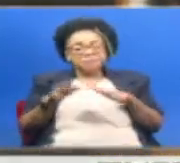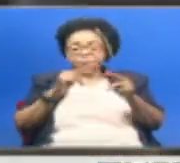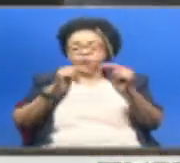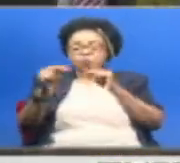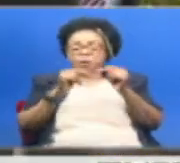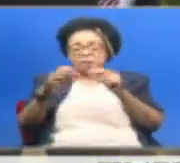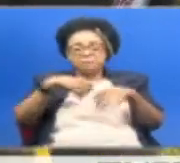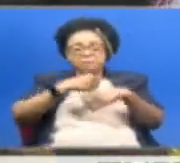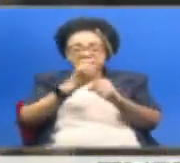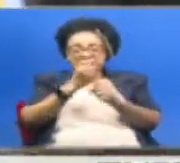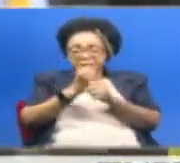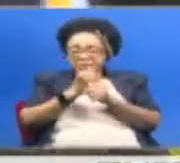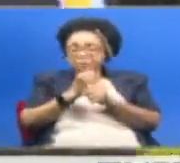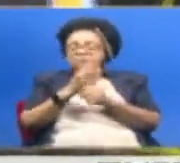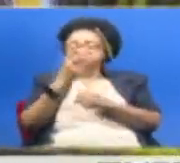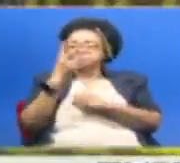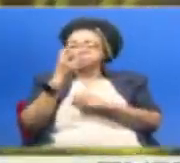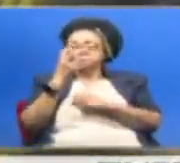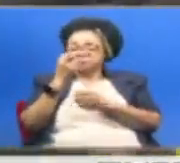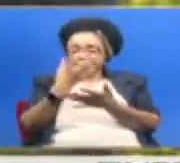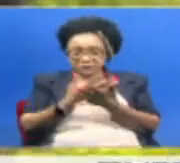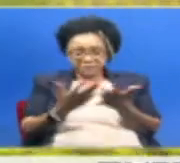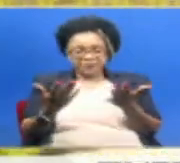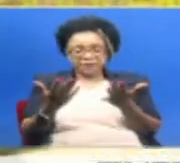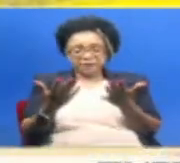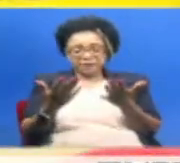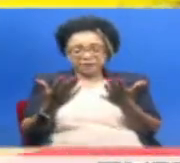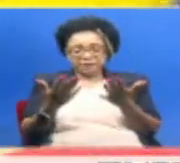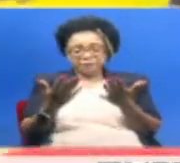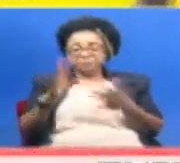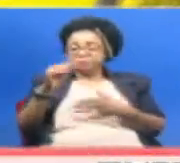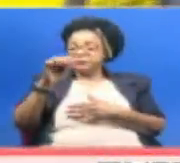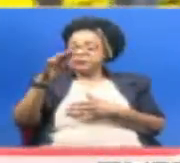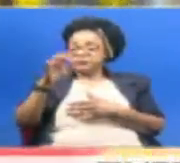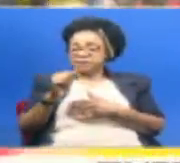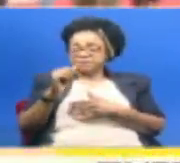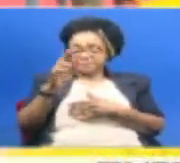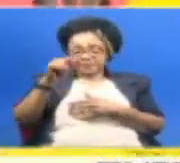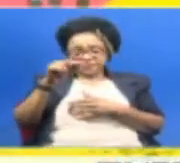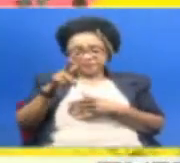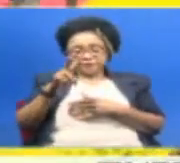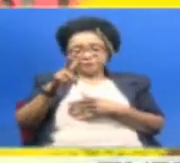on the urgency of the matters at hand. Melita Oletenges, NTV.